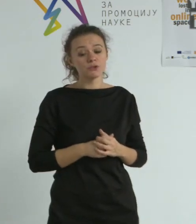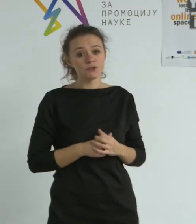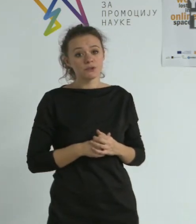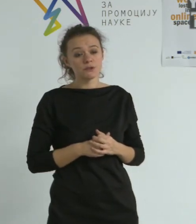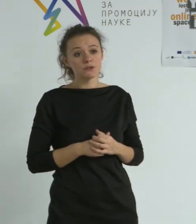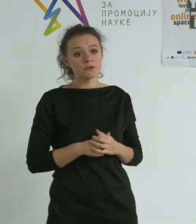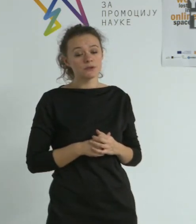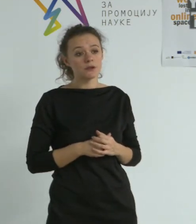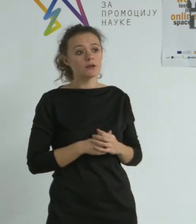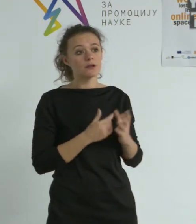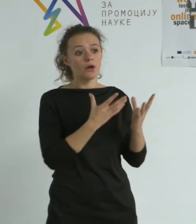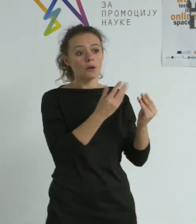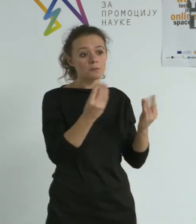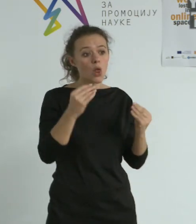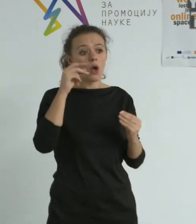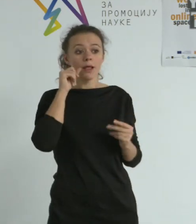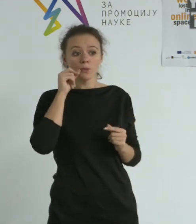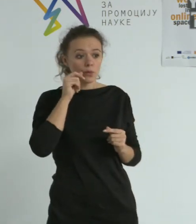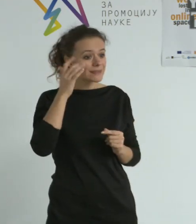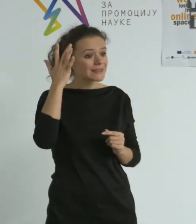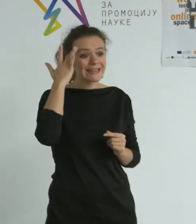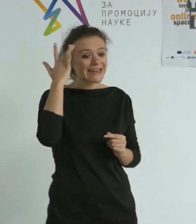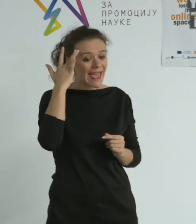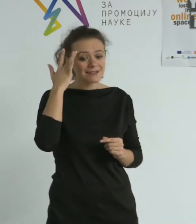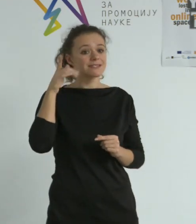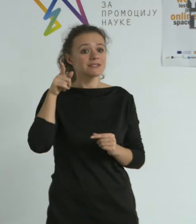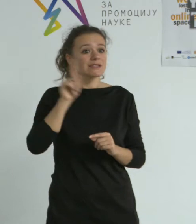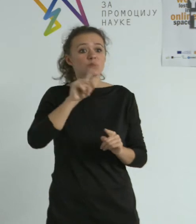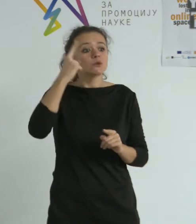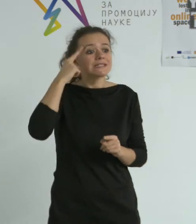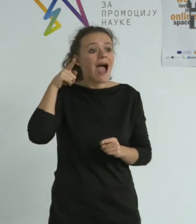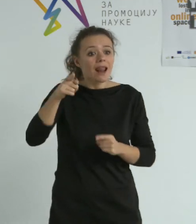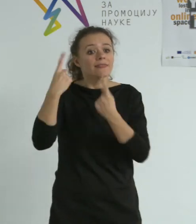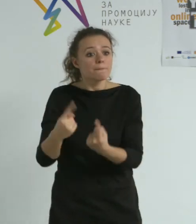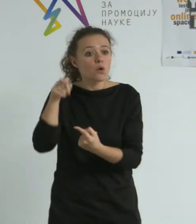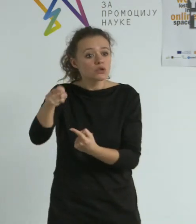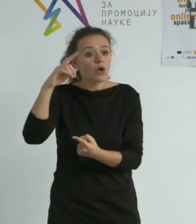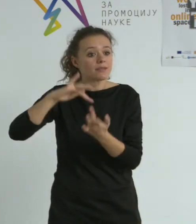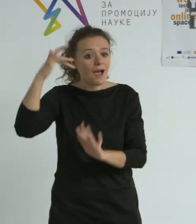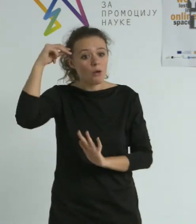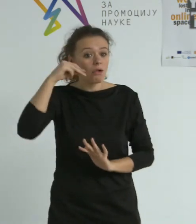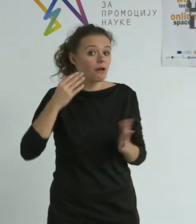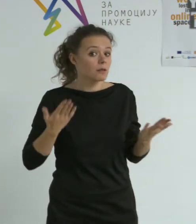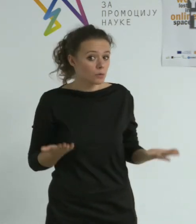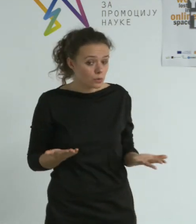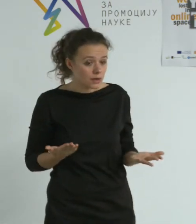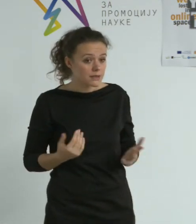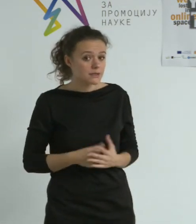lots of people didn't know for that course. Maybe